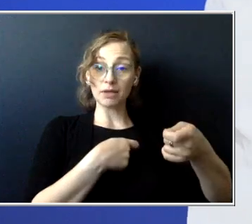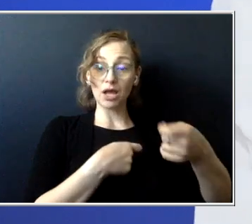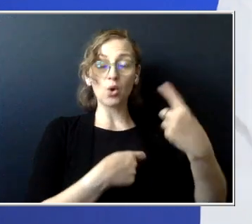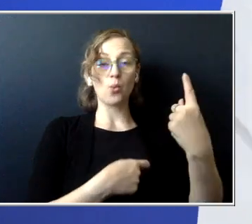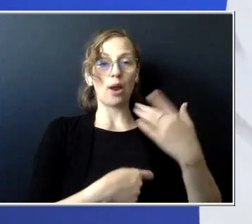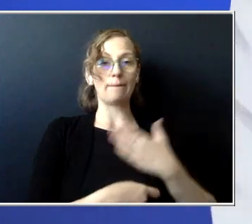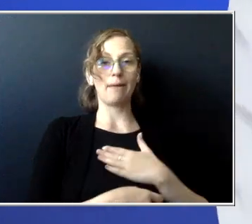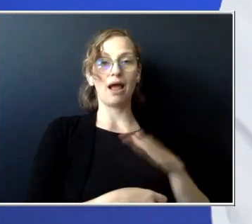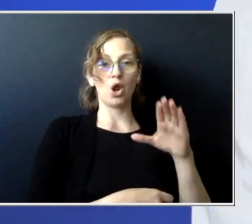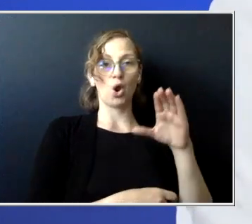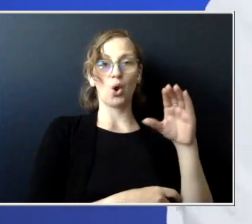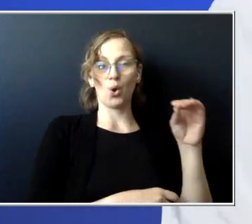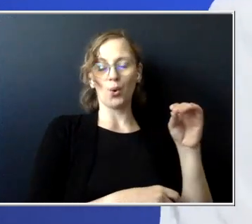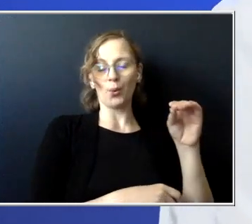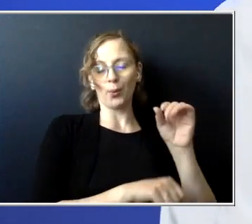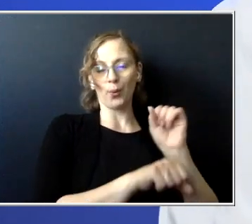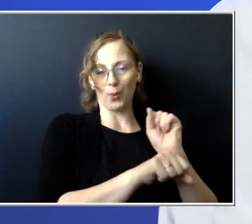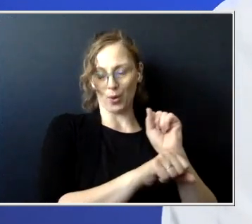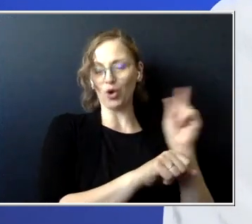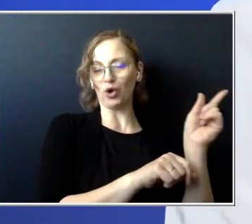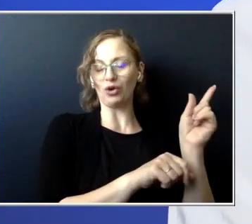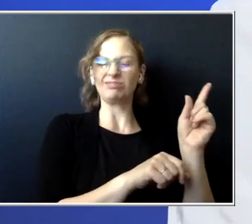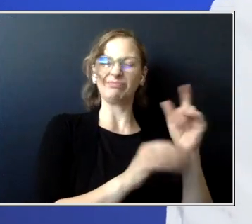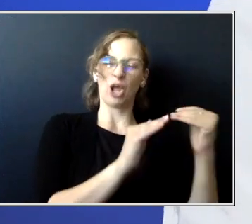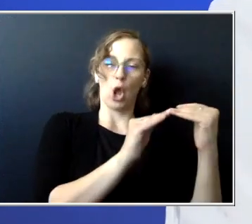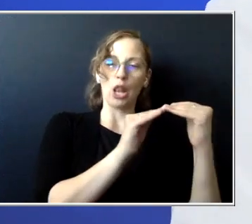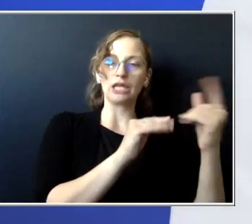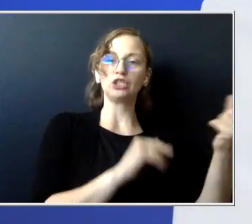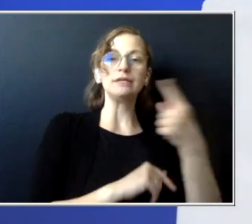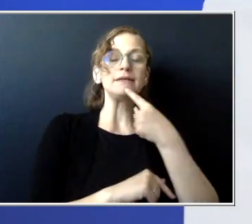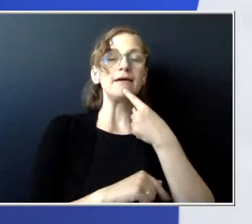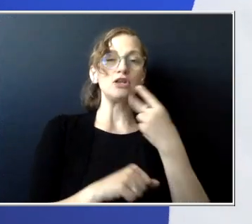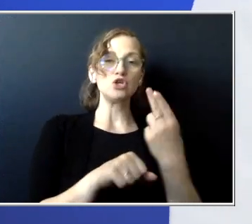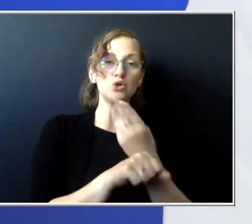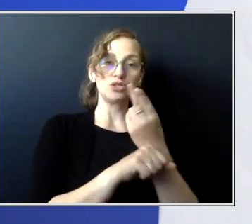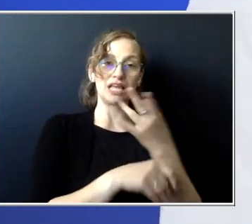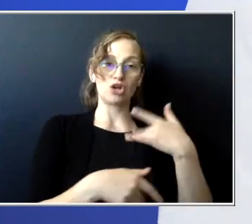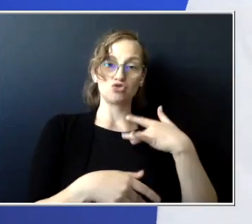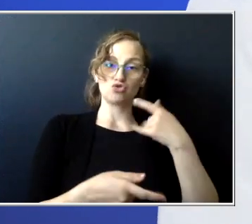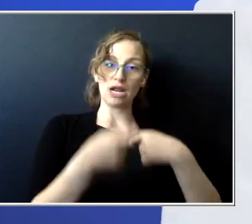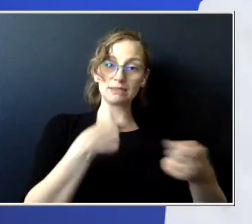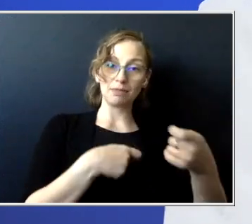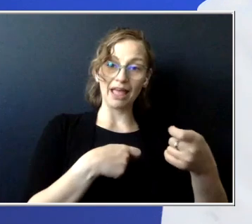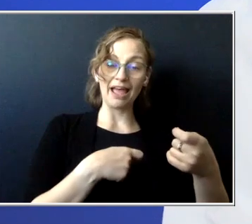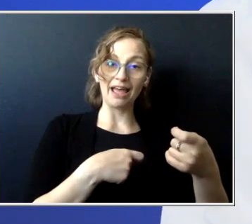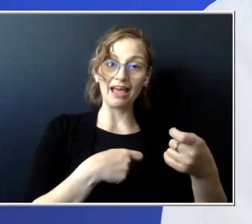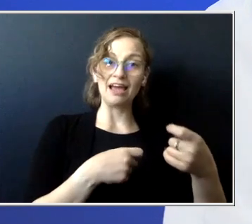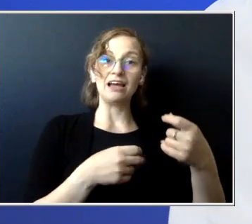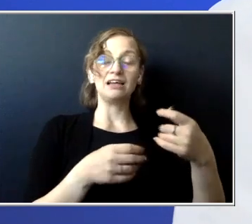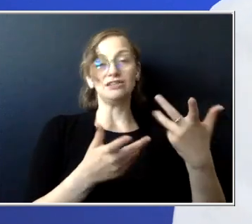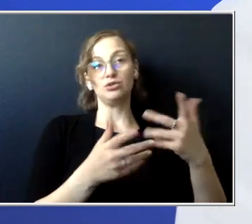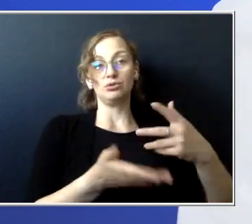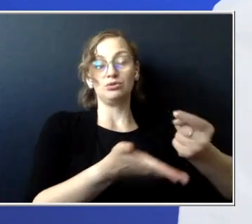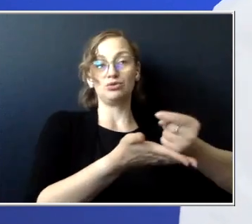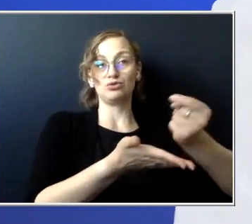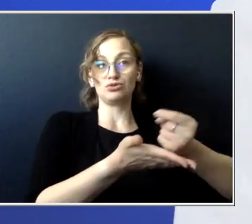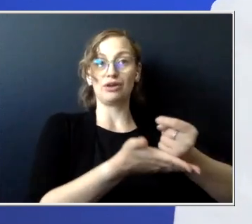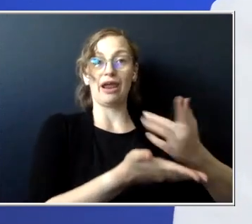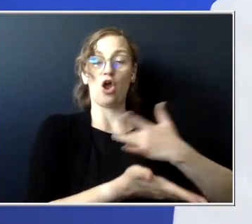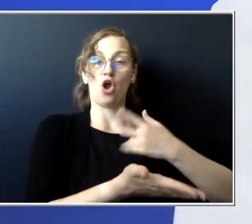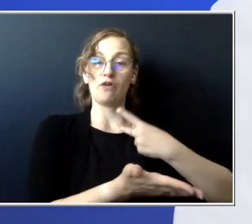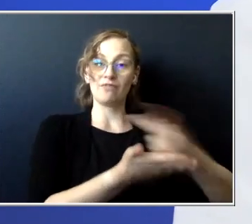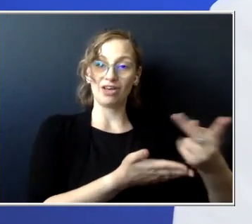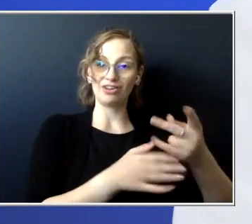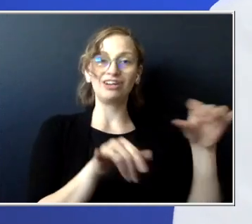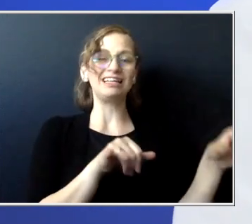the notion of using transplant to cure heart failure or to treat heart failure is like using the lottery to treat poverty, because the reality is